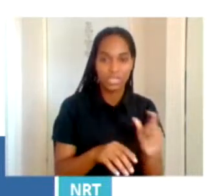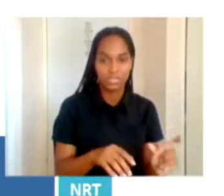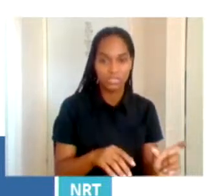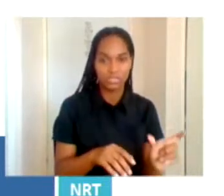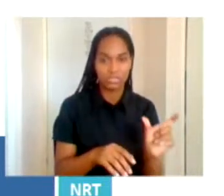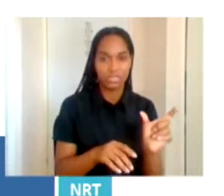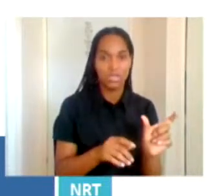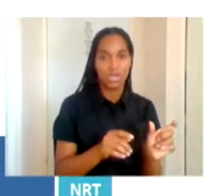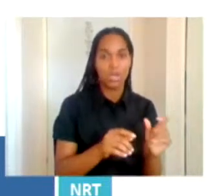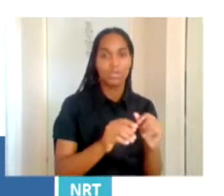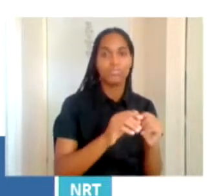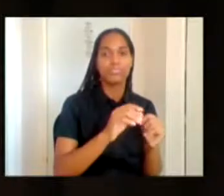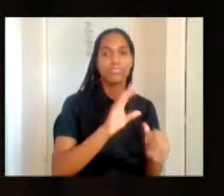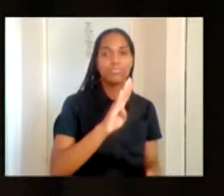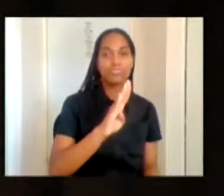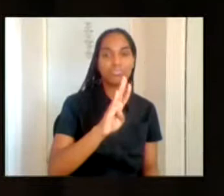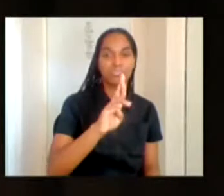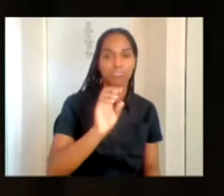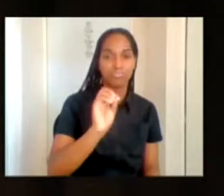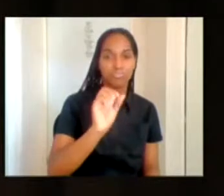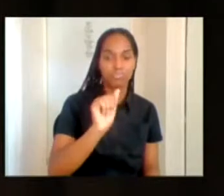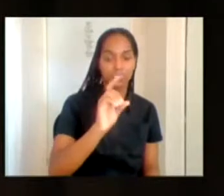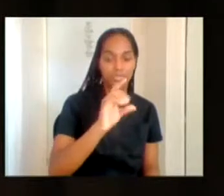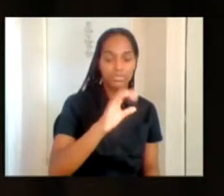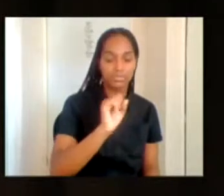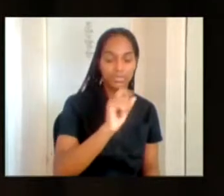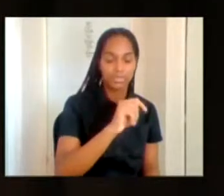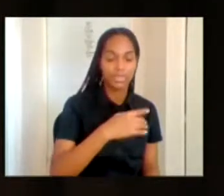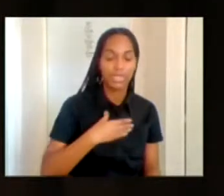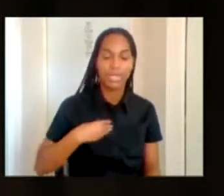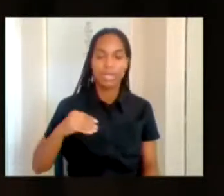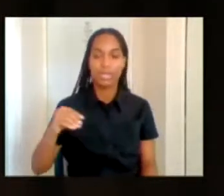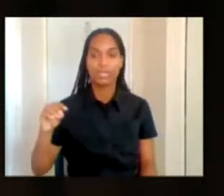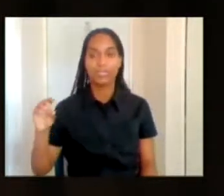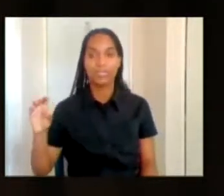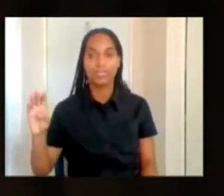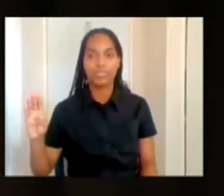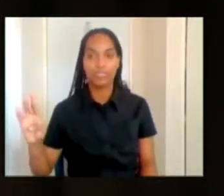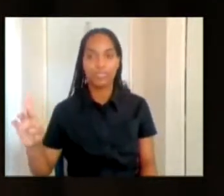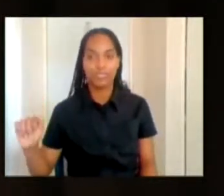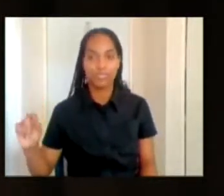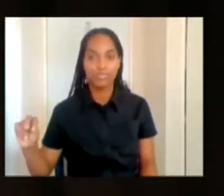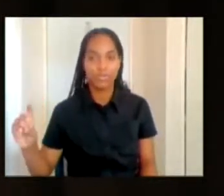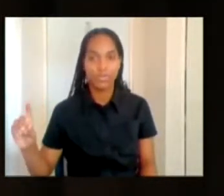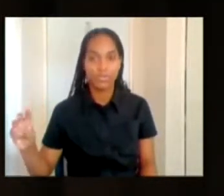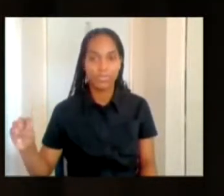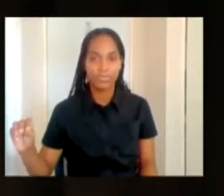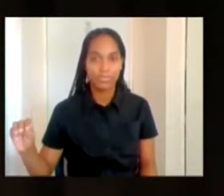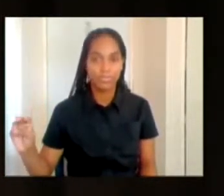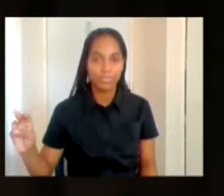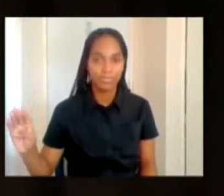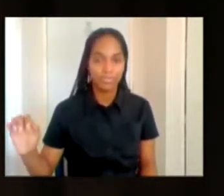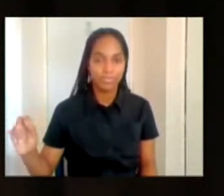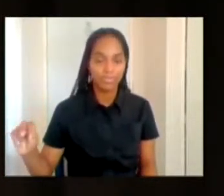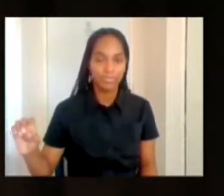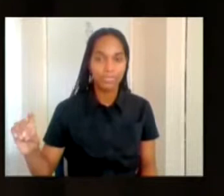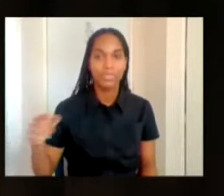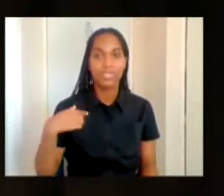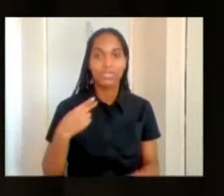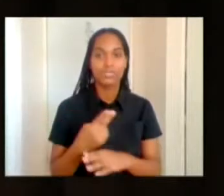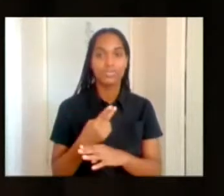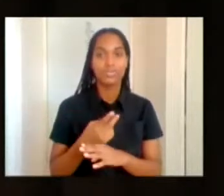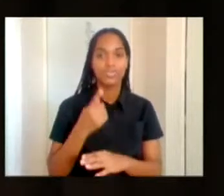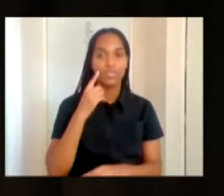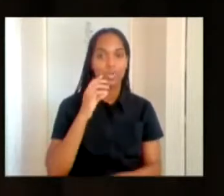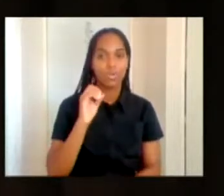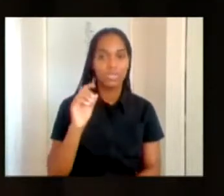pipeline. So that has been one important choice that since MPEG-, has been used for kind of OTT as well for a